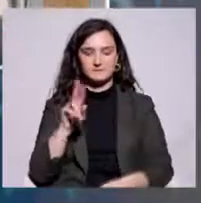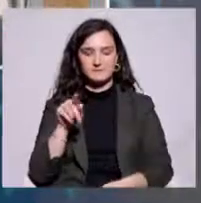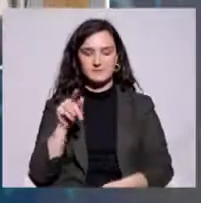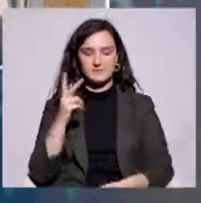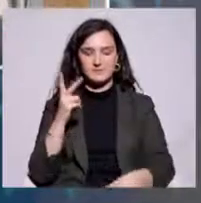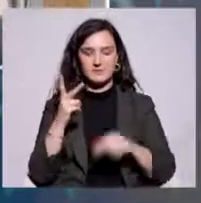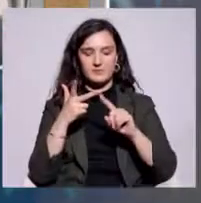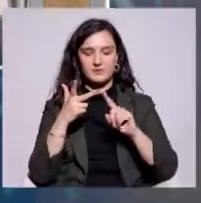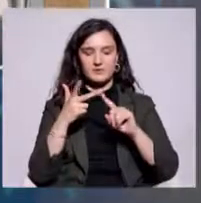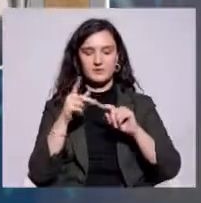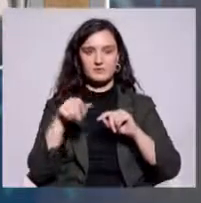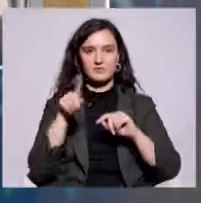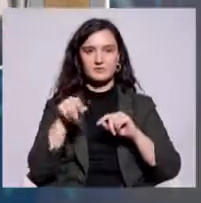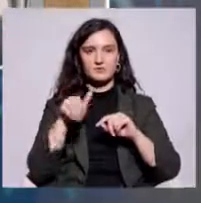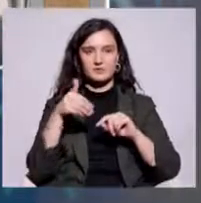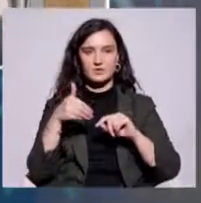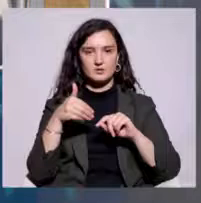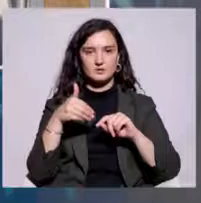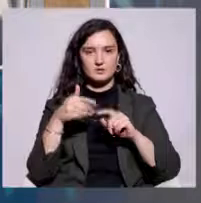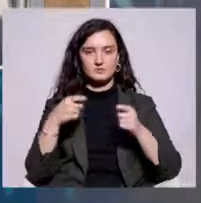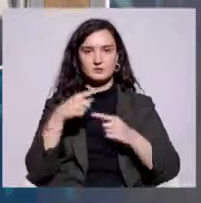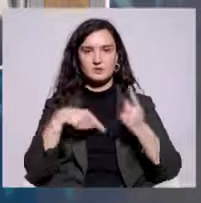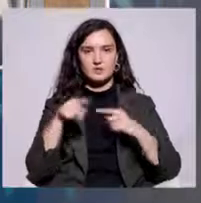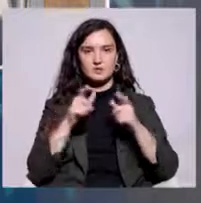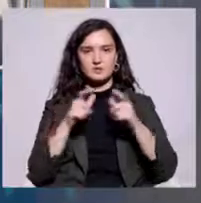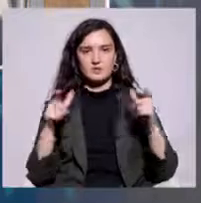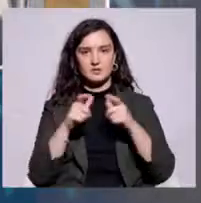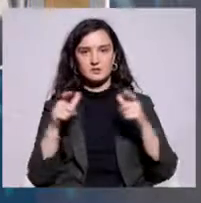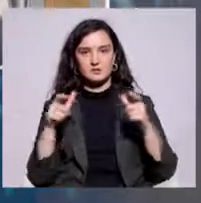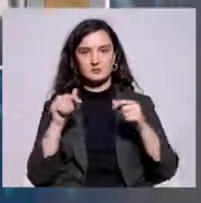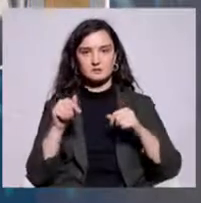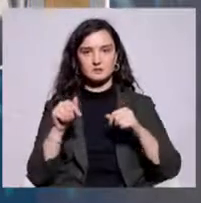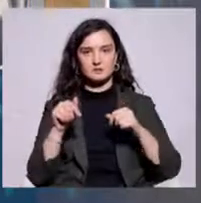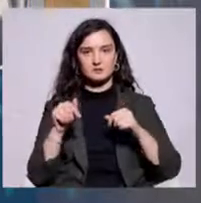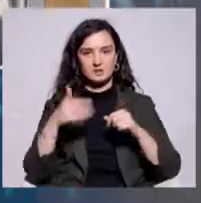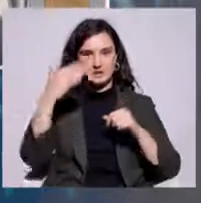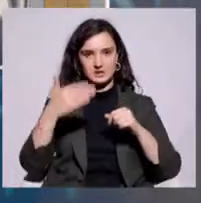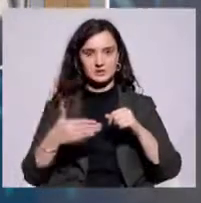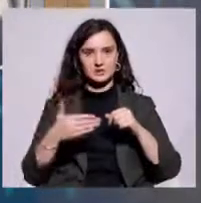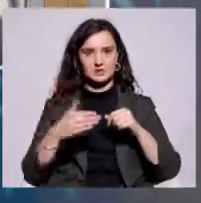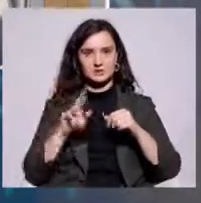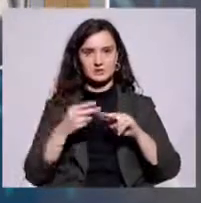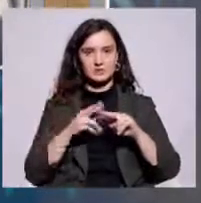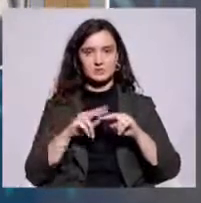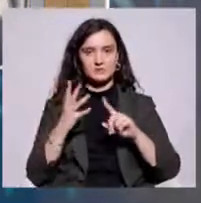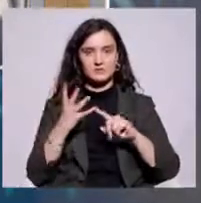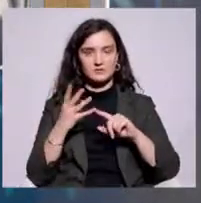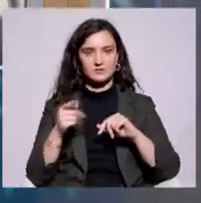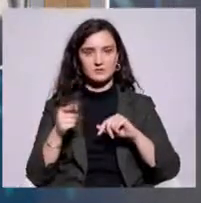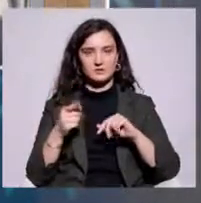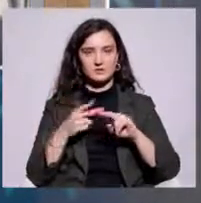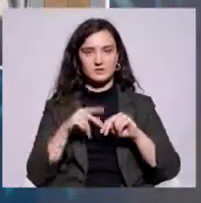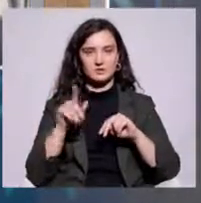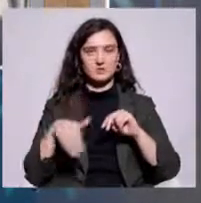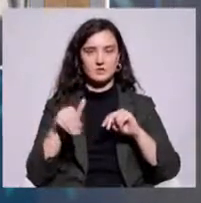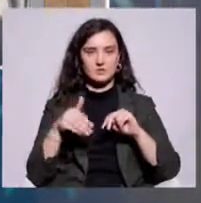And 3, there is not a business card on the desk. And the 4,